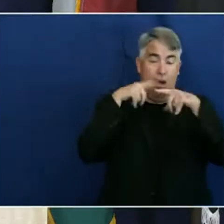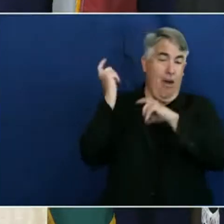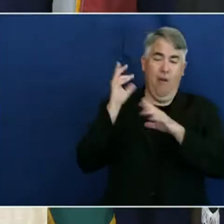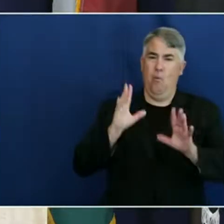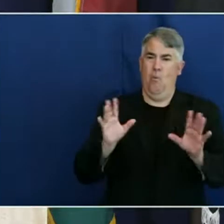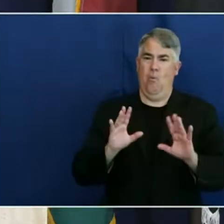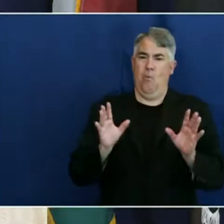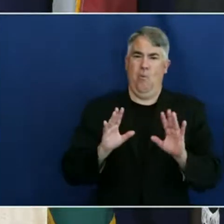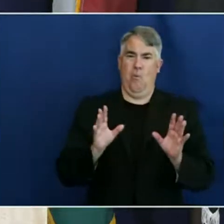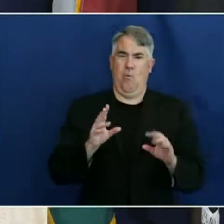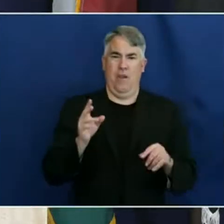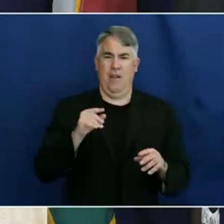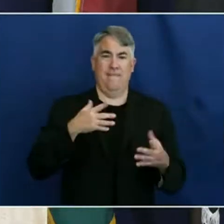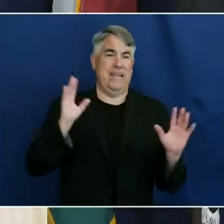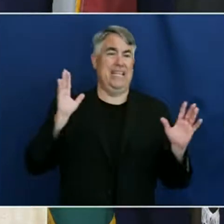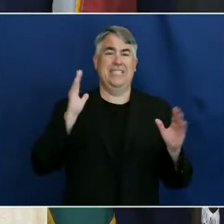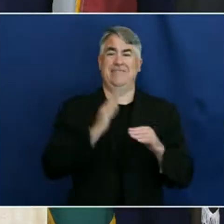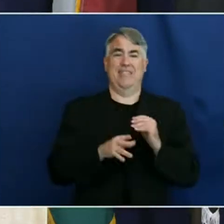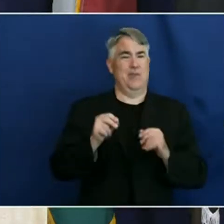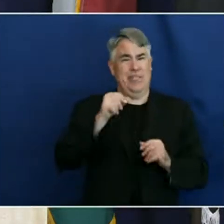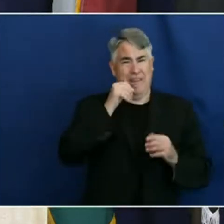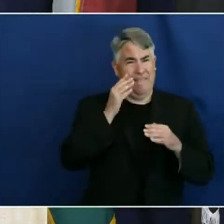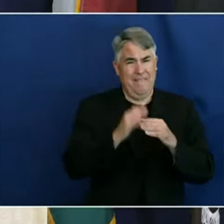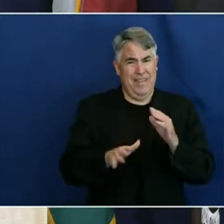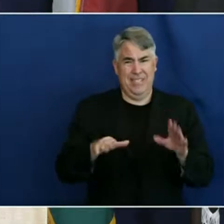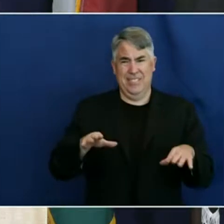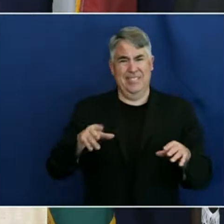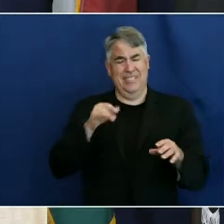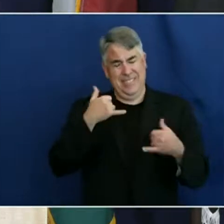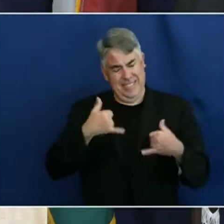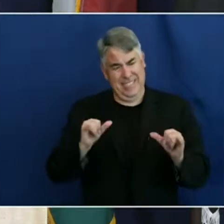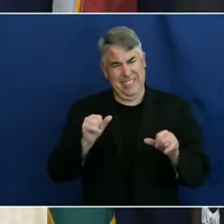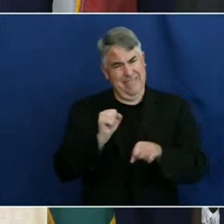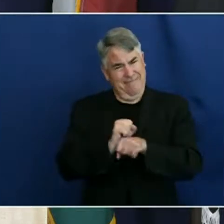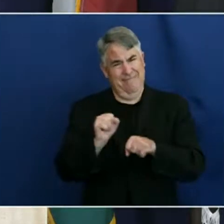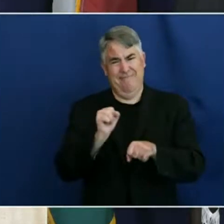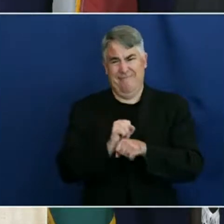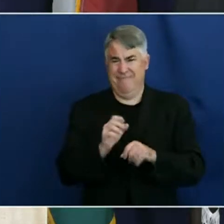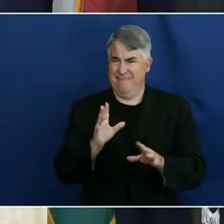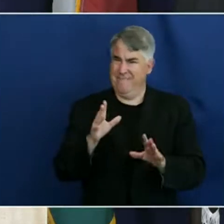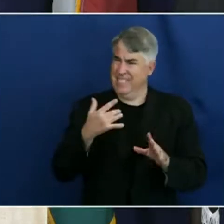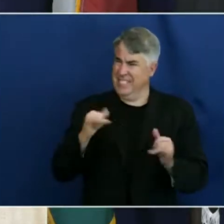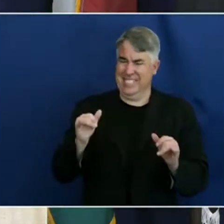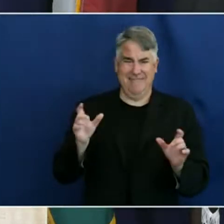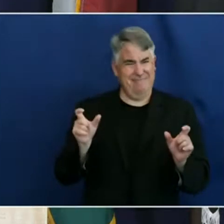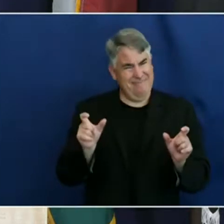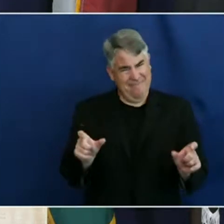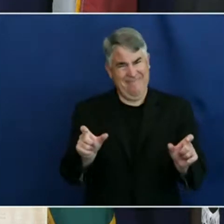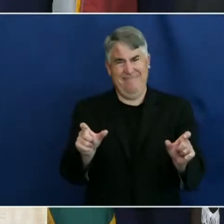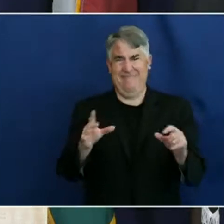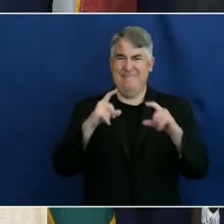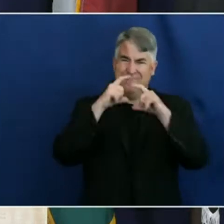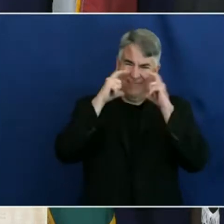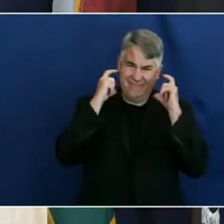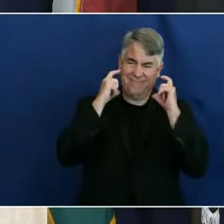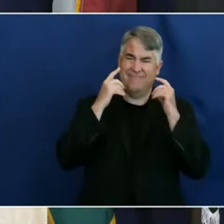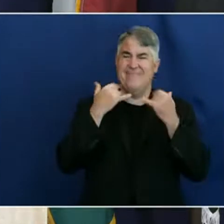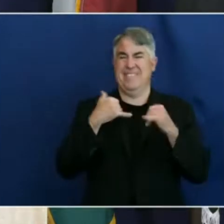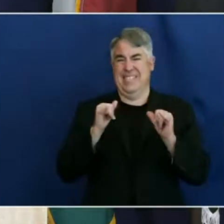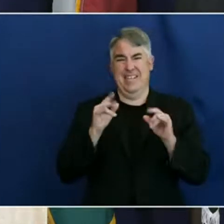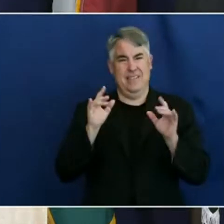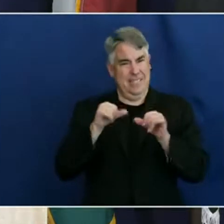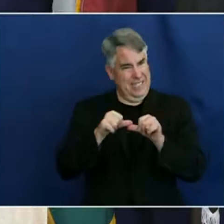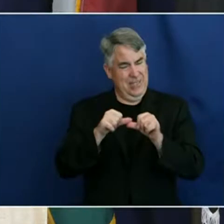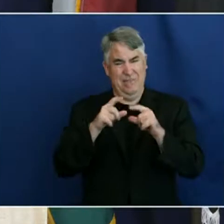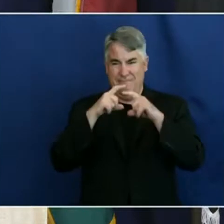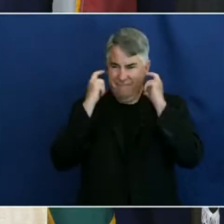give up or think, oh, we have this now that we're in orange tier, we don't have to do any of these things anymore. We want people to continue. If